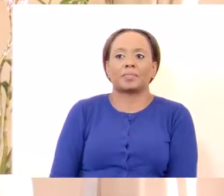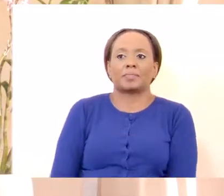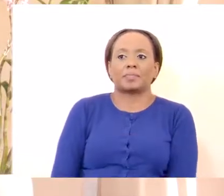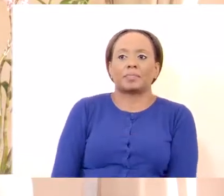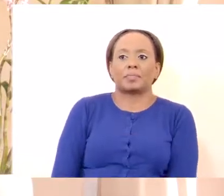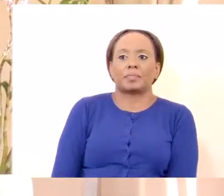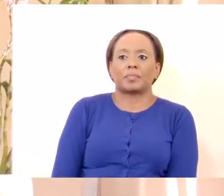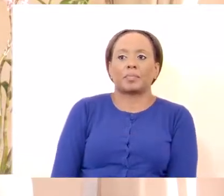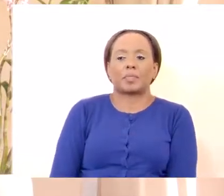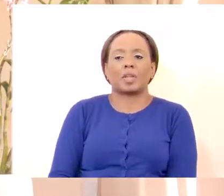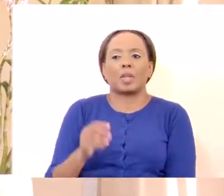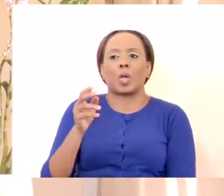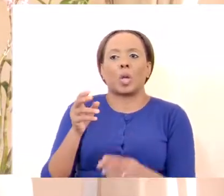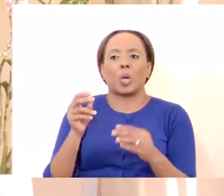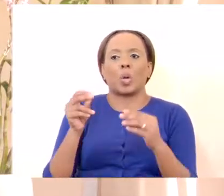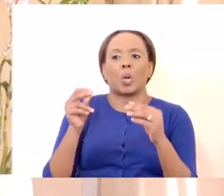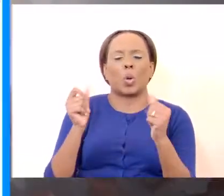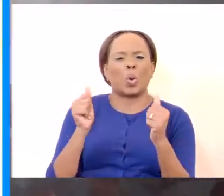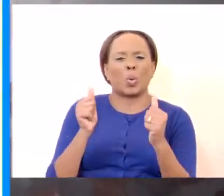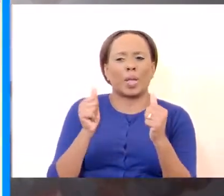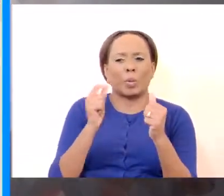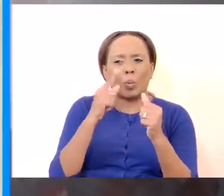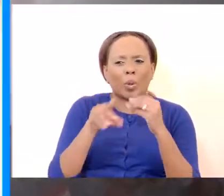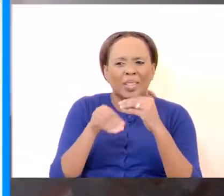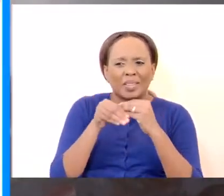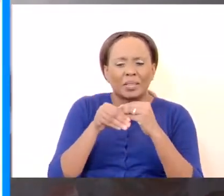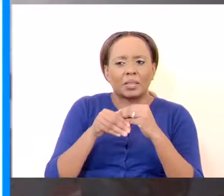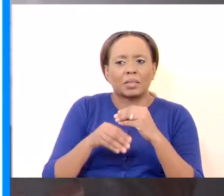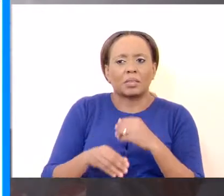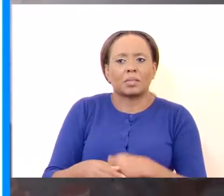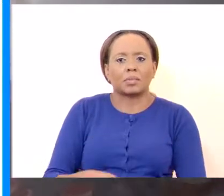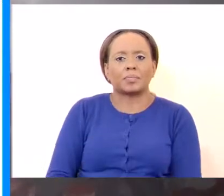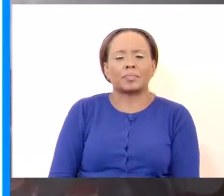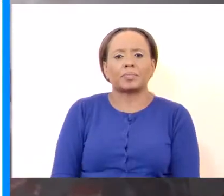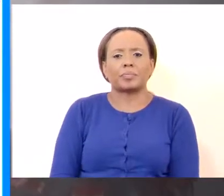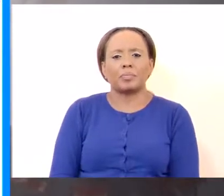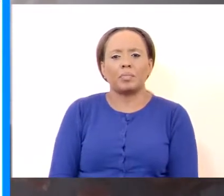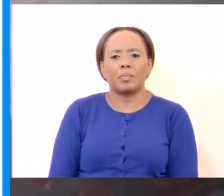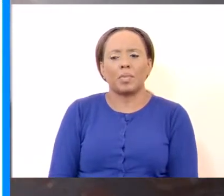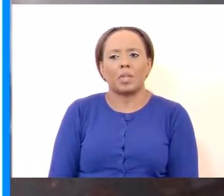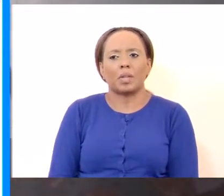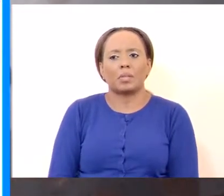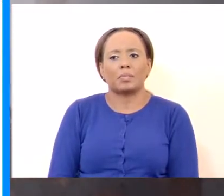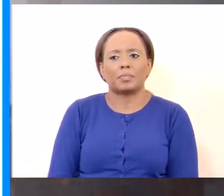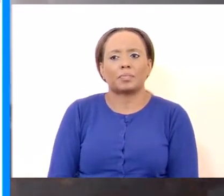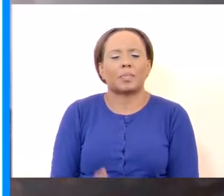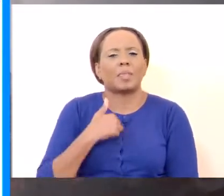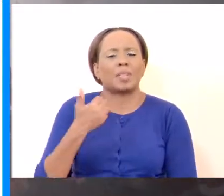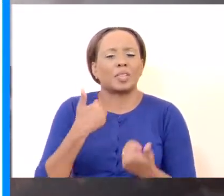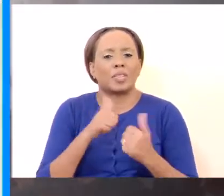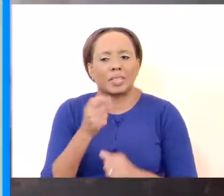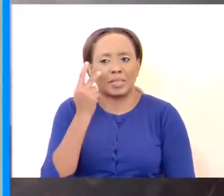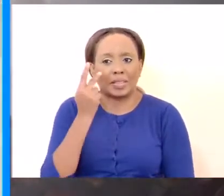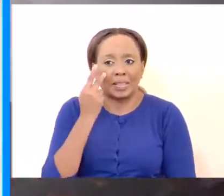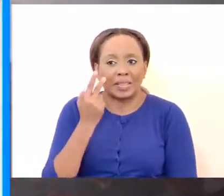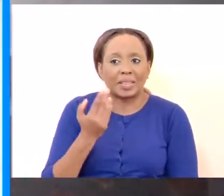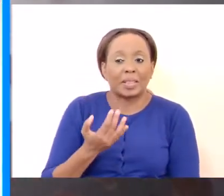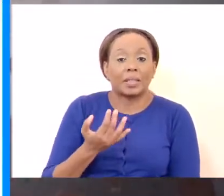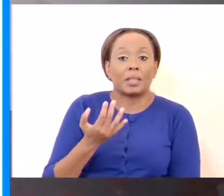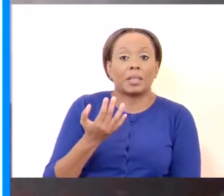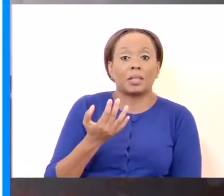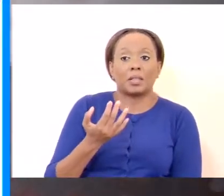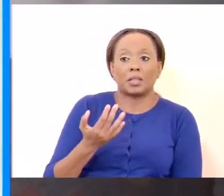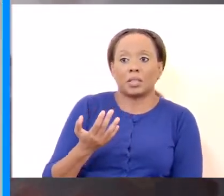Just a quick follow-up. I know that others want to just chime in, but just a quick follow-up. But what I'm trying to ascertain, is this a game